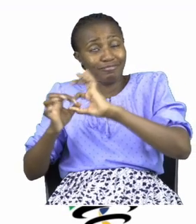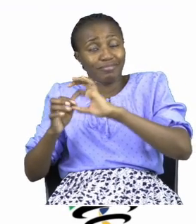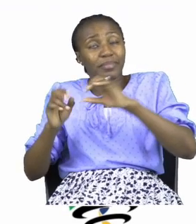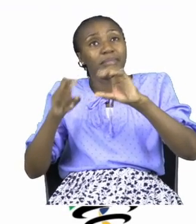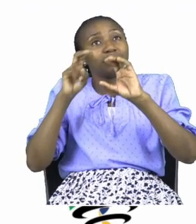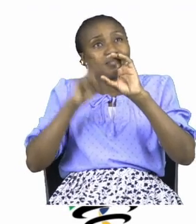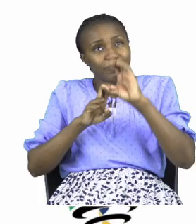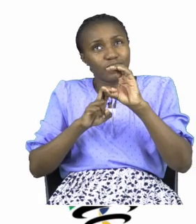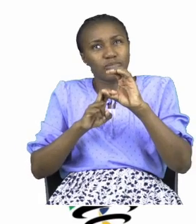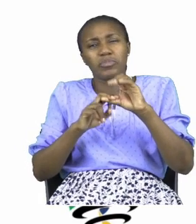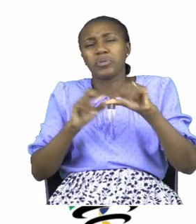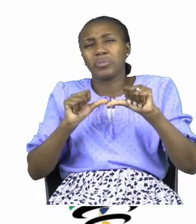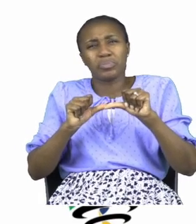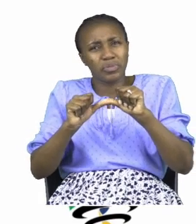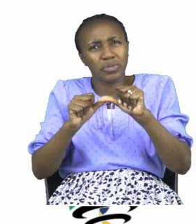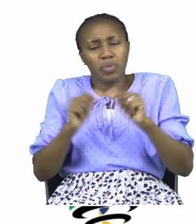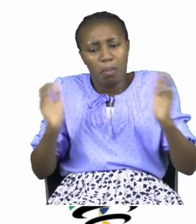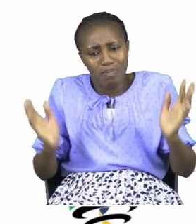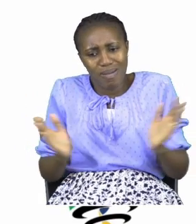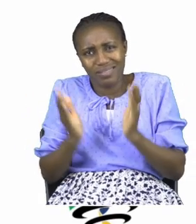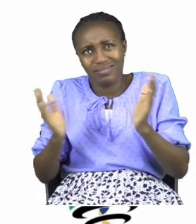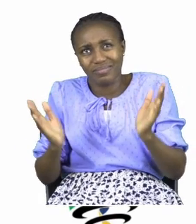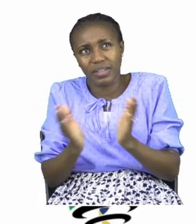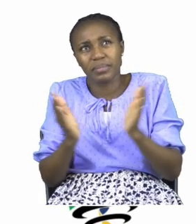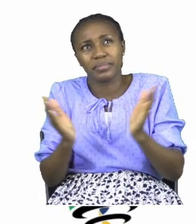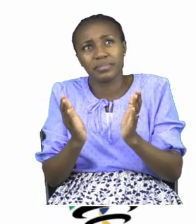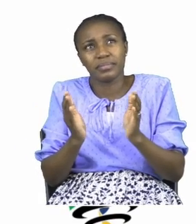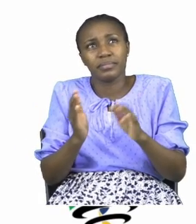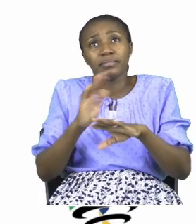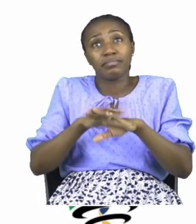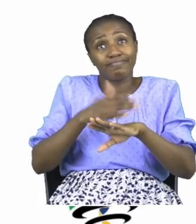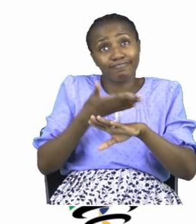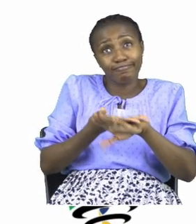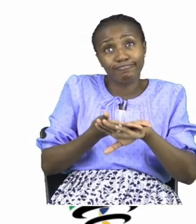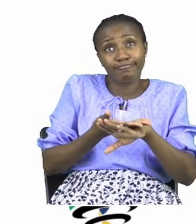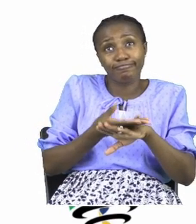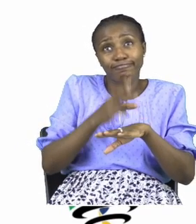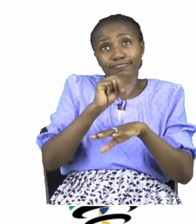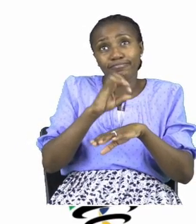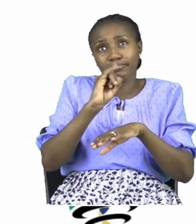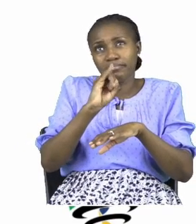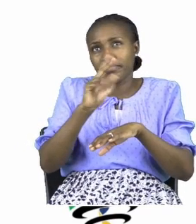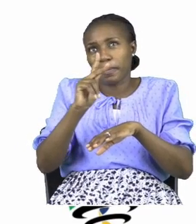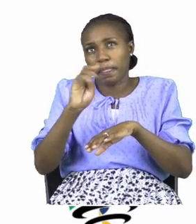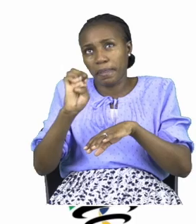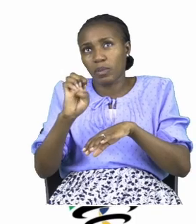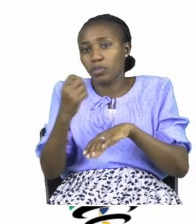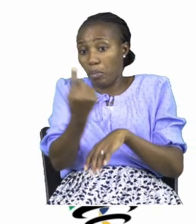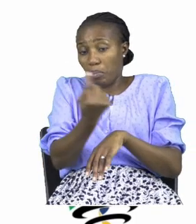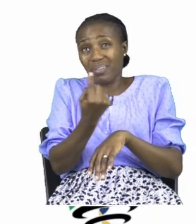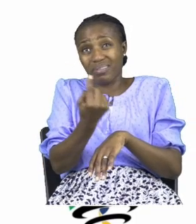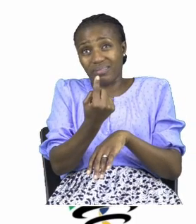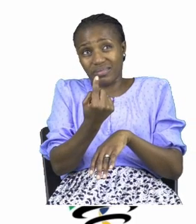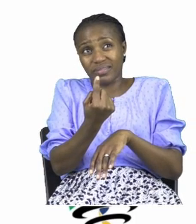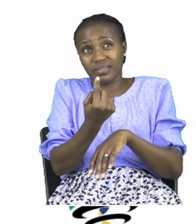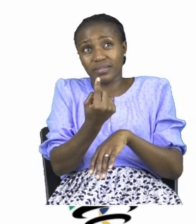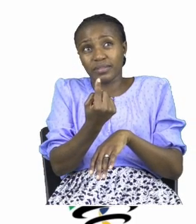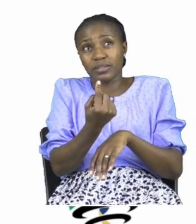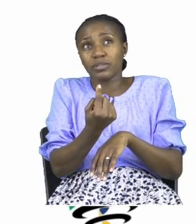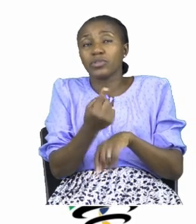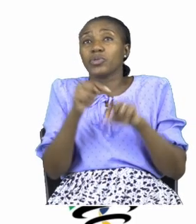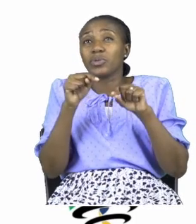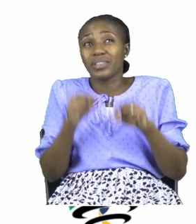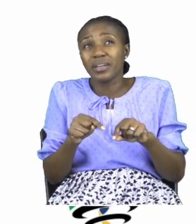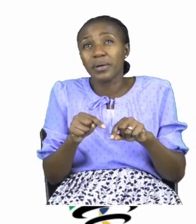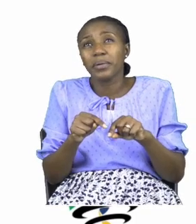push up teams in, like, Mike was a single sculling, so we are